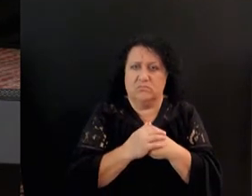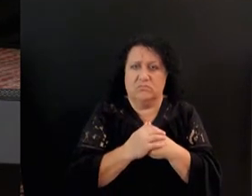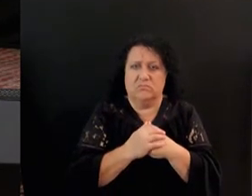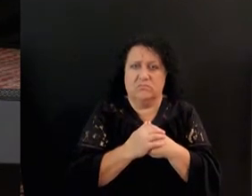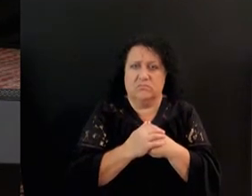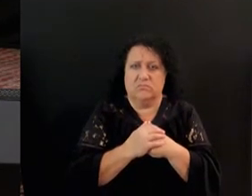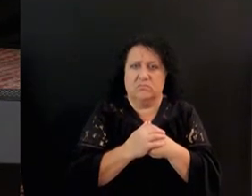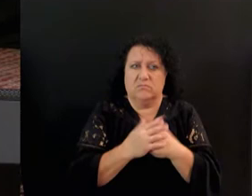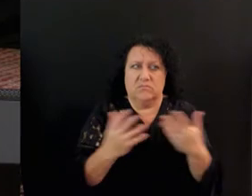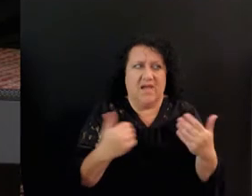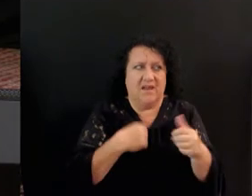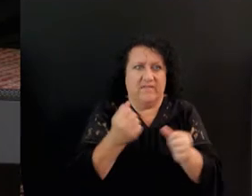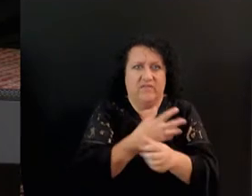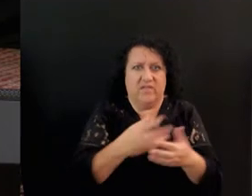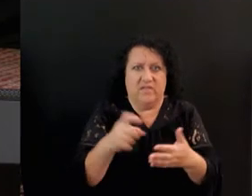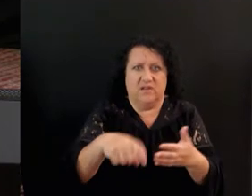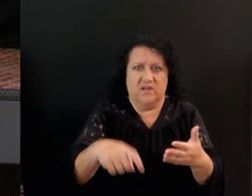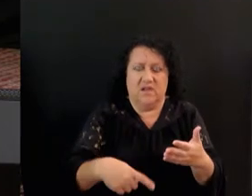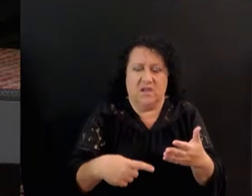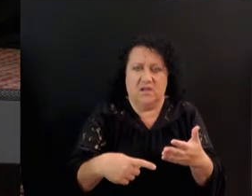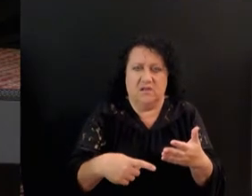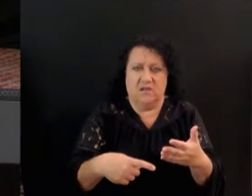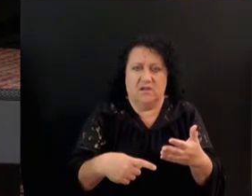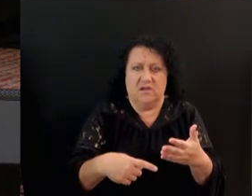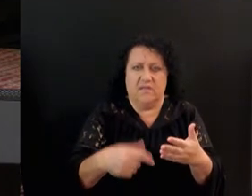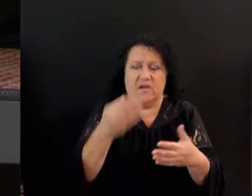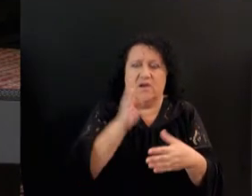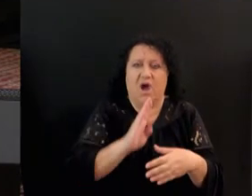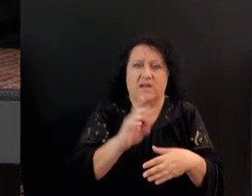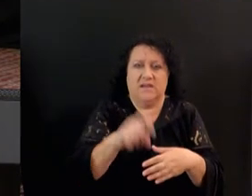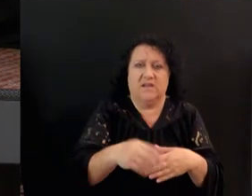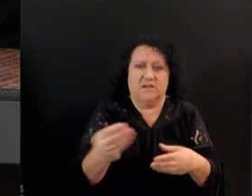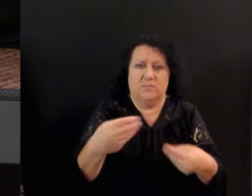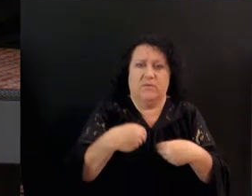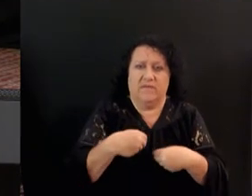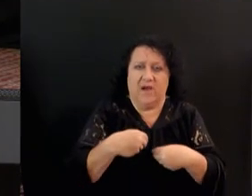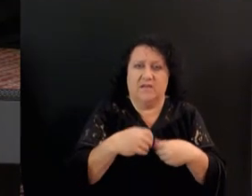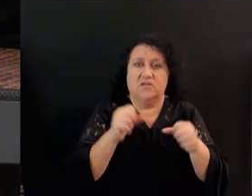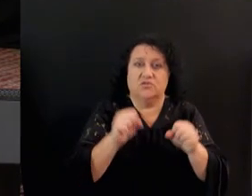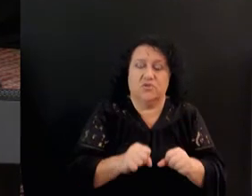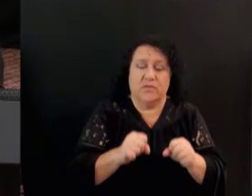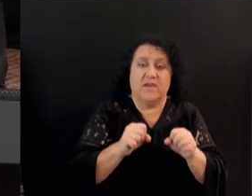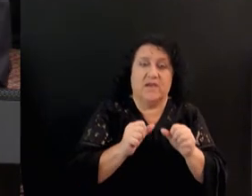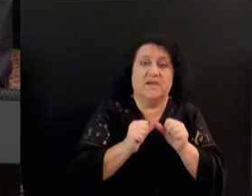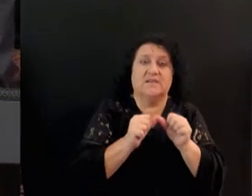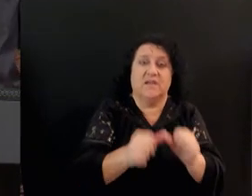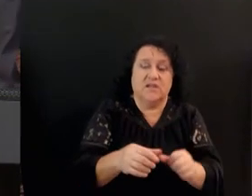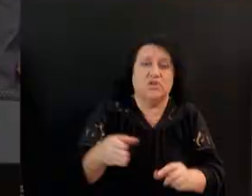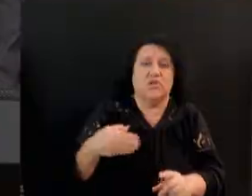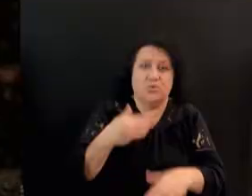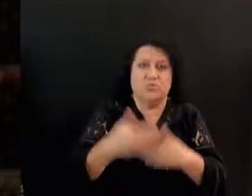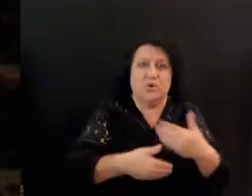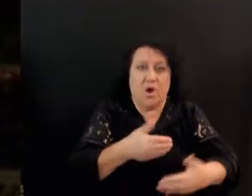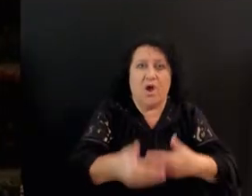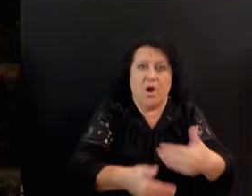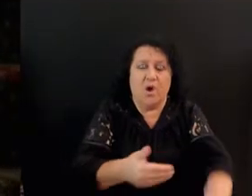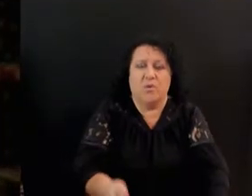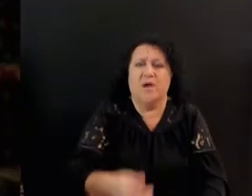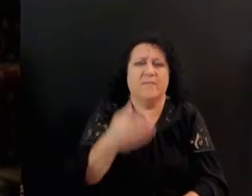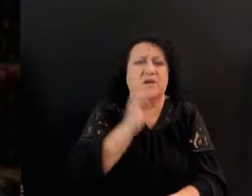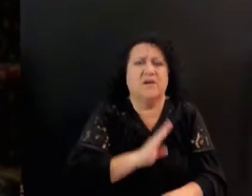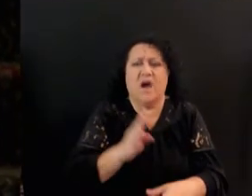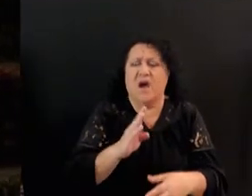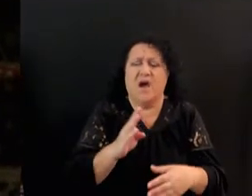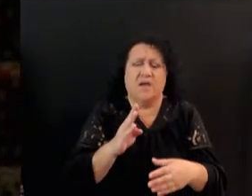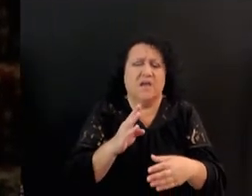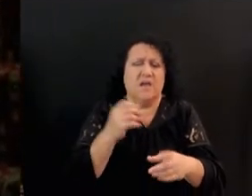Some of us are in that place right now. It does not mean God is holding out on you. God is being faithful, and he is bringing you